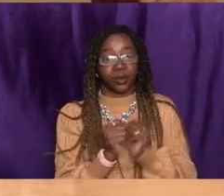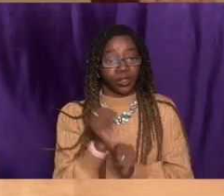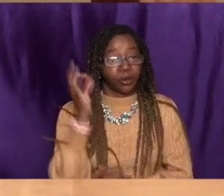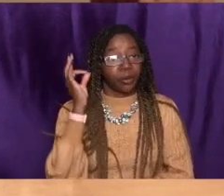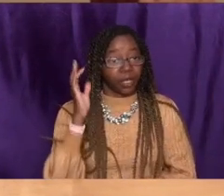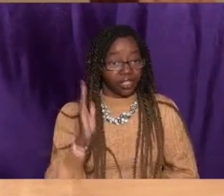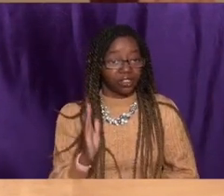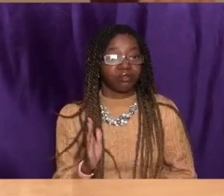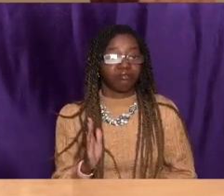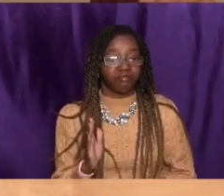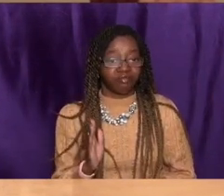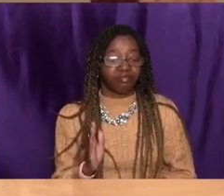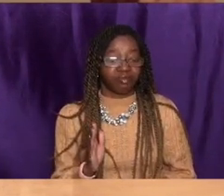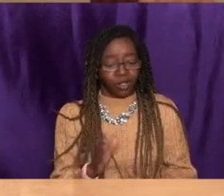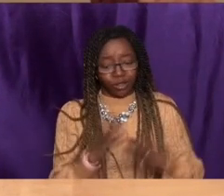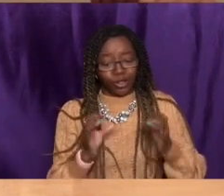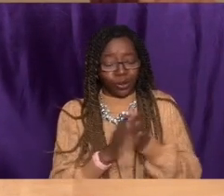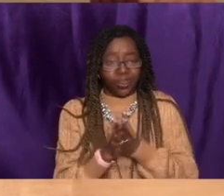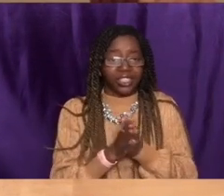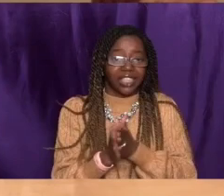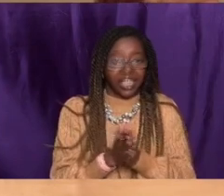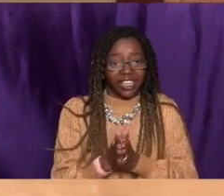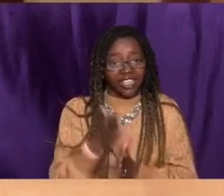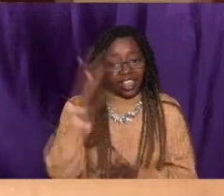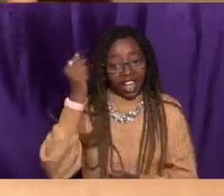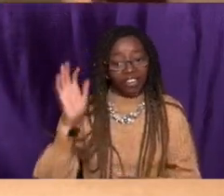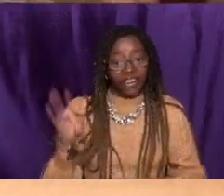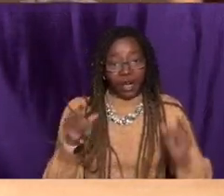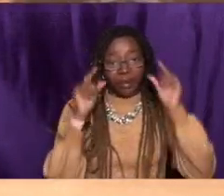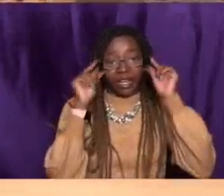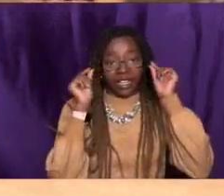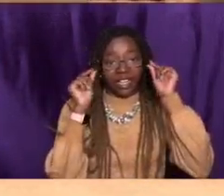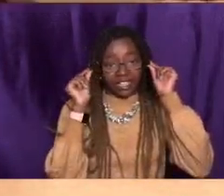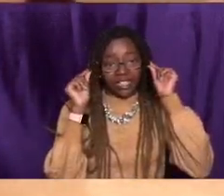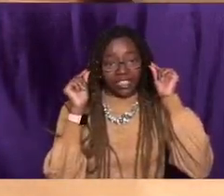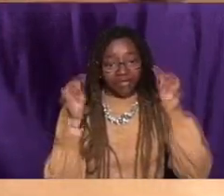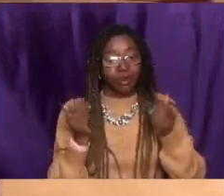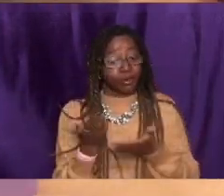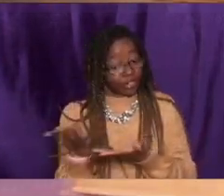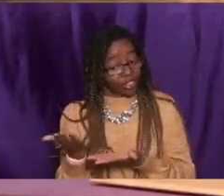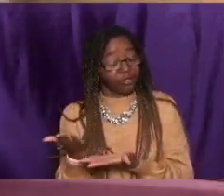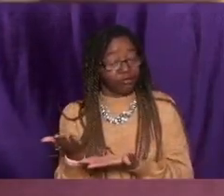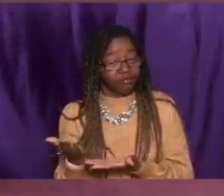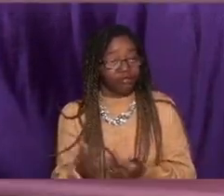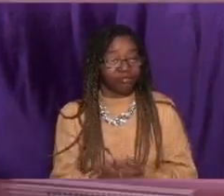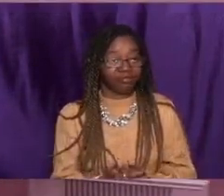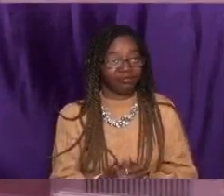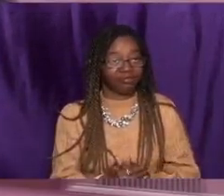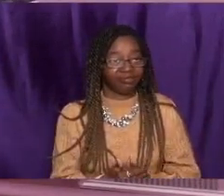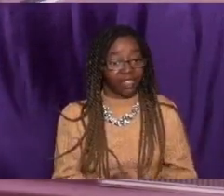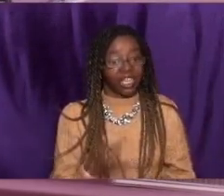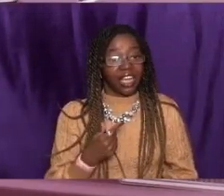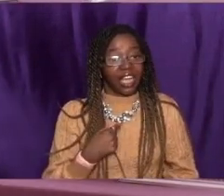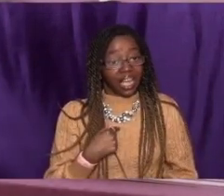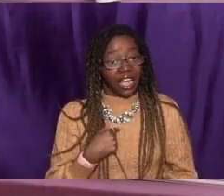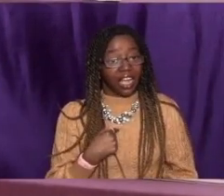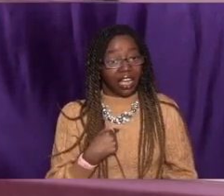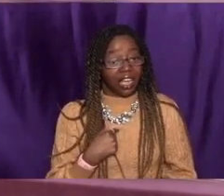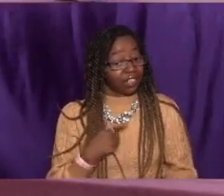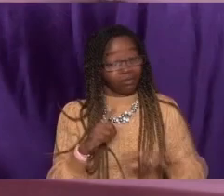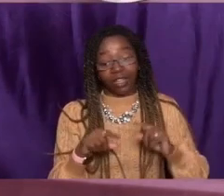pastor. I got so excited I left my glasses over there. I'd be in bad shape, boy.